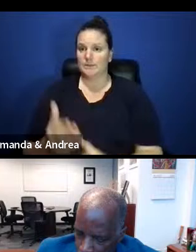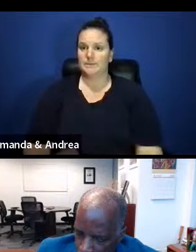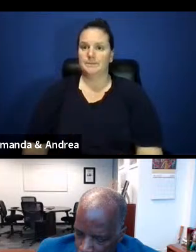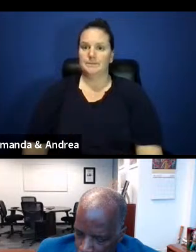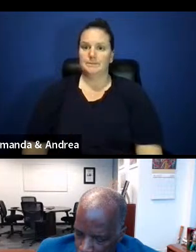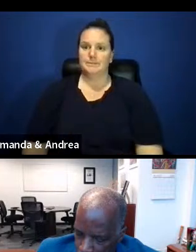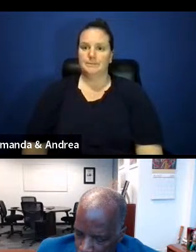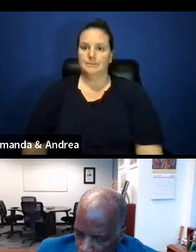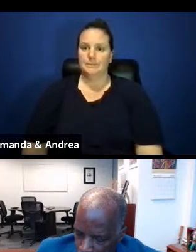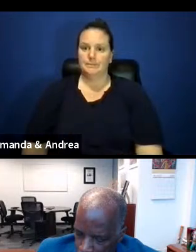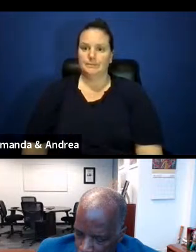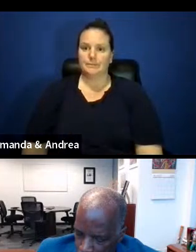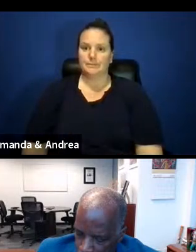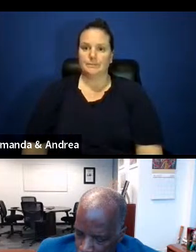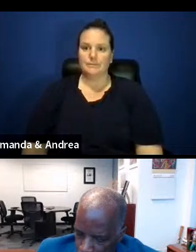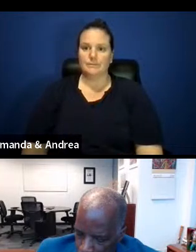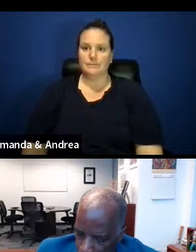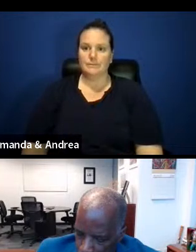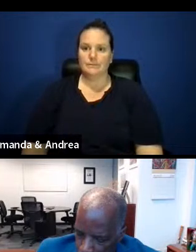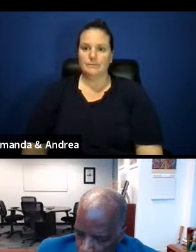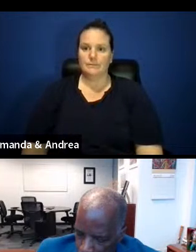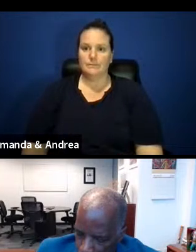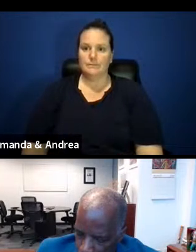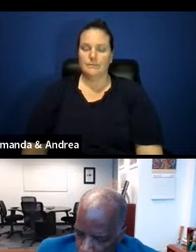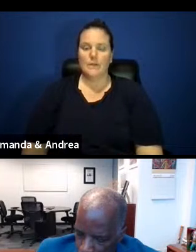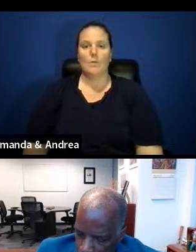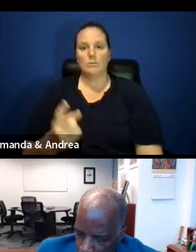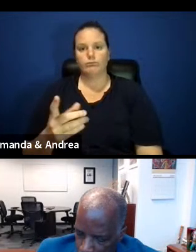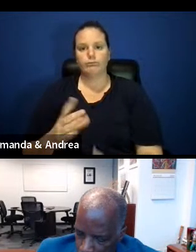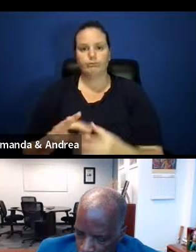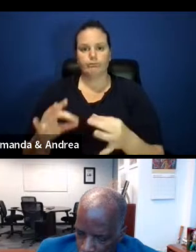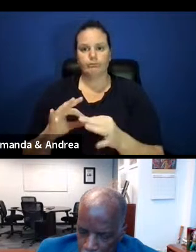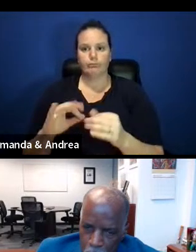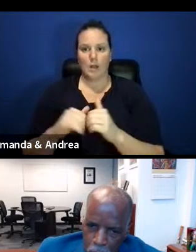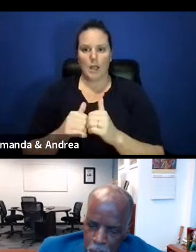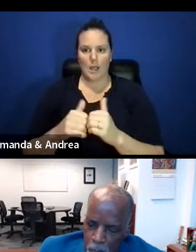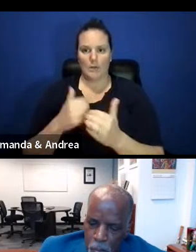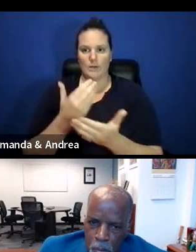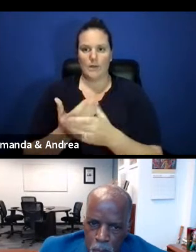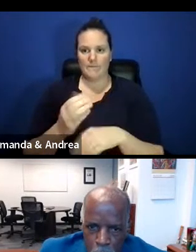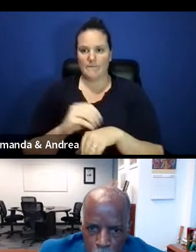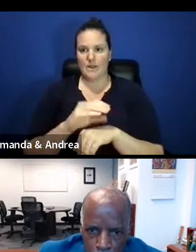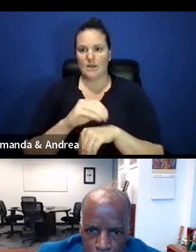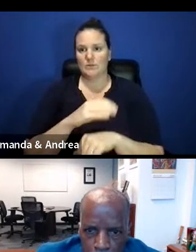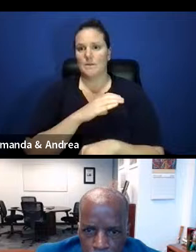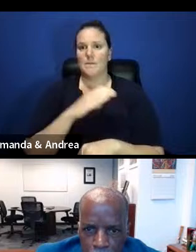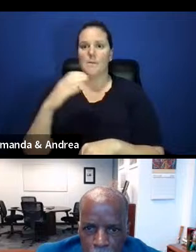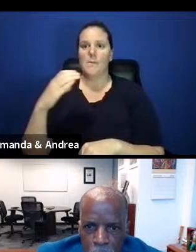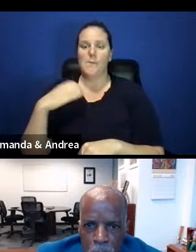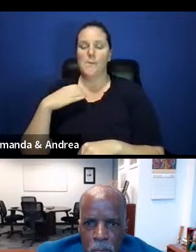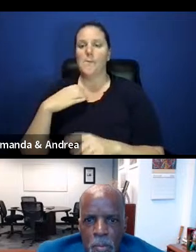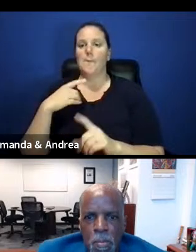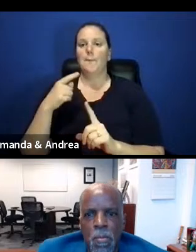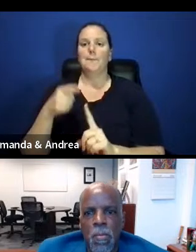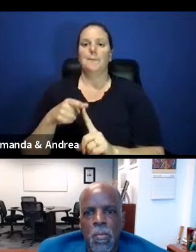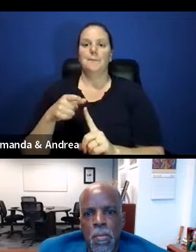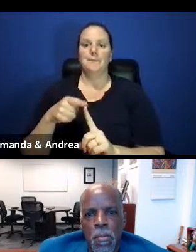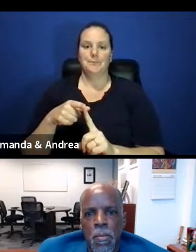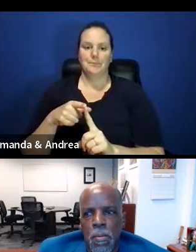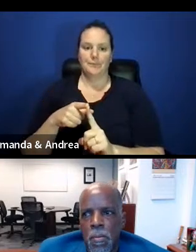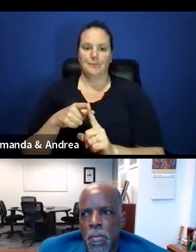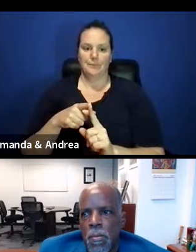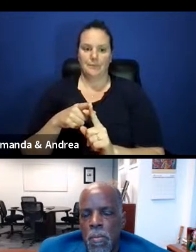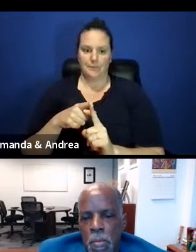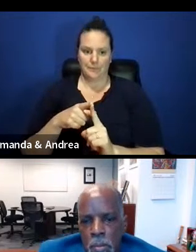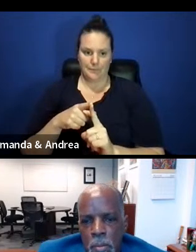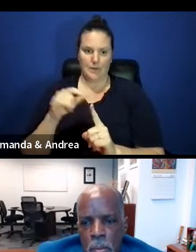Yeah, I will. I'm going to tell a story around how we got to the advisory committee, our Historic Albina Advisory Board that we